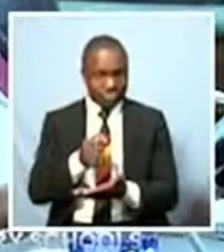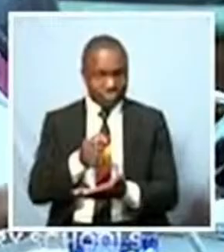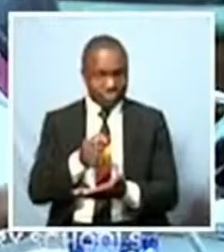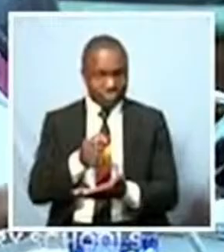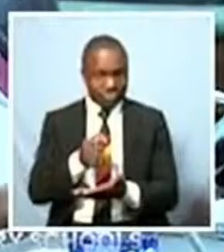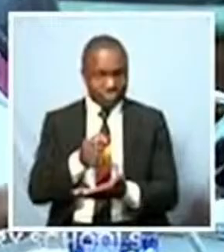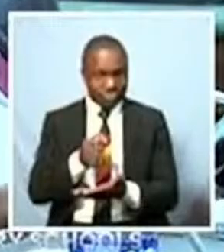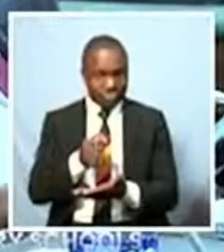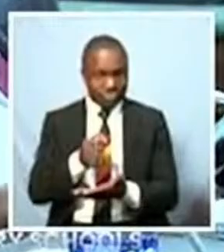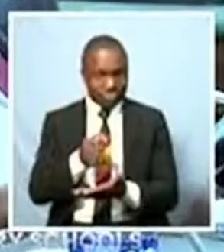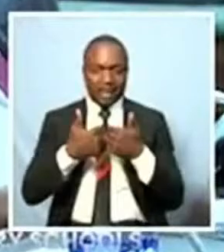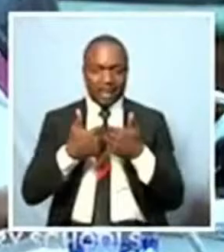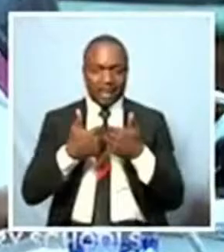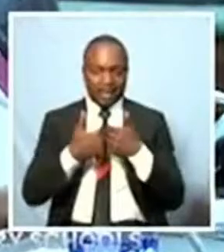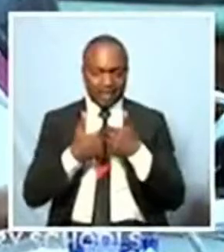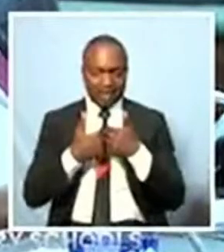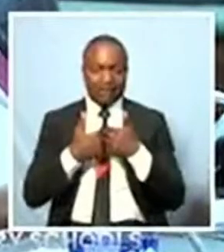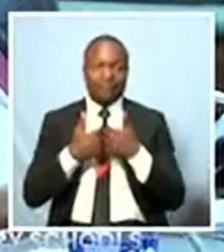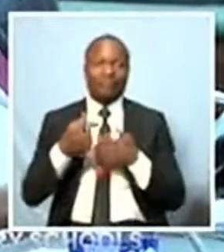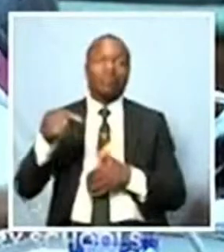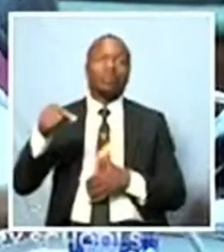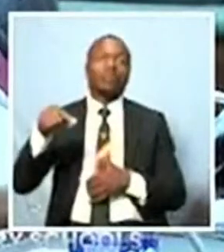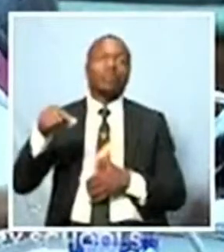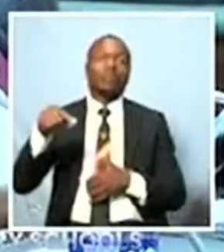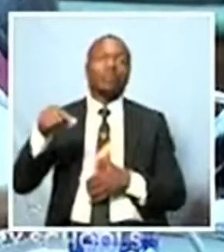because the relevant qualifications